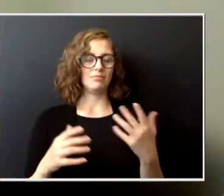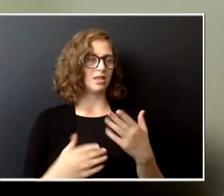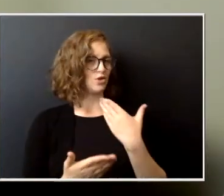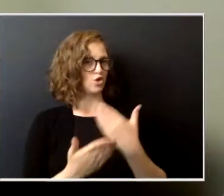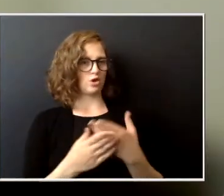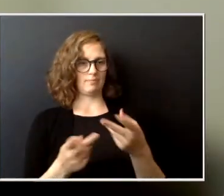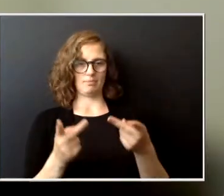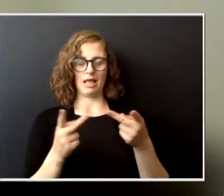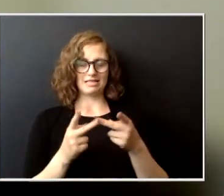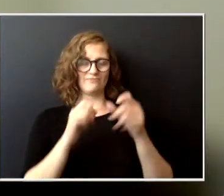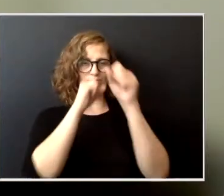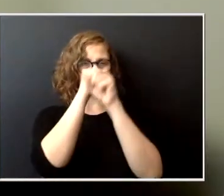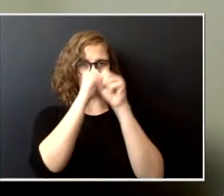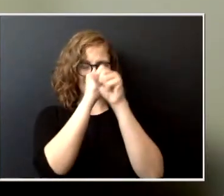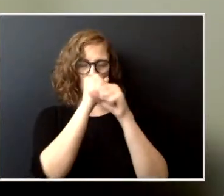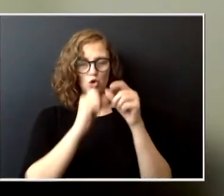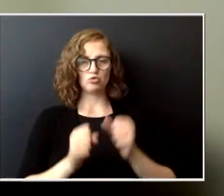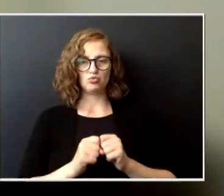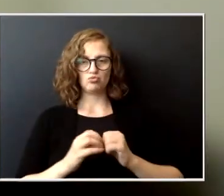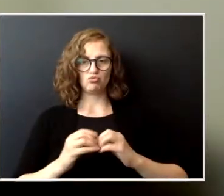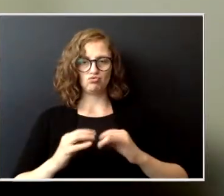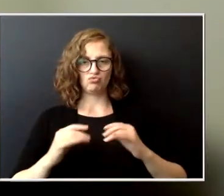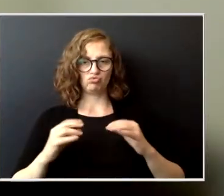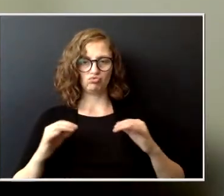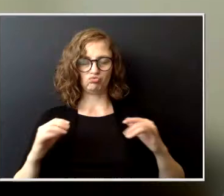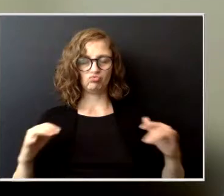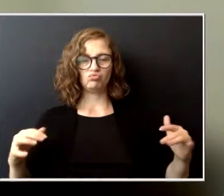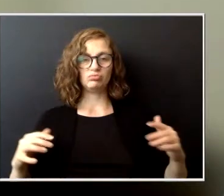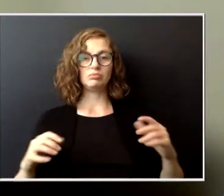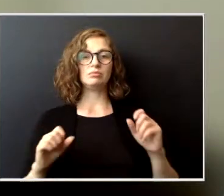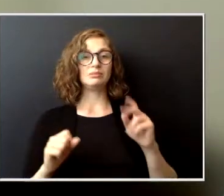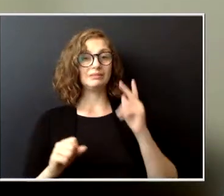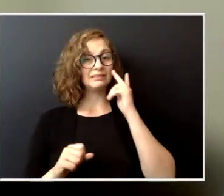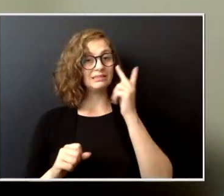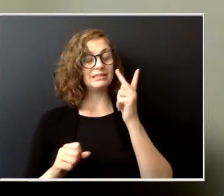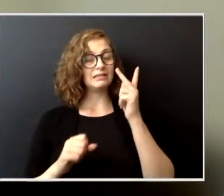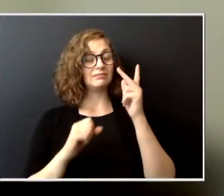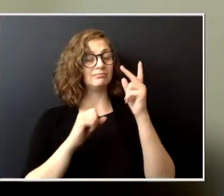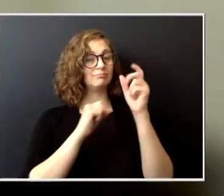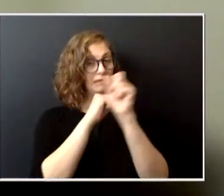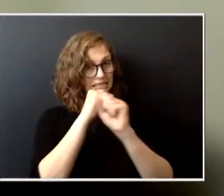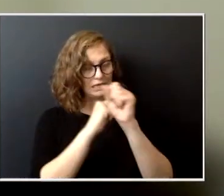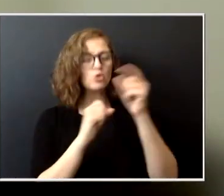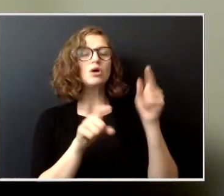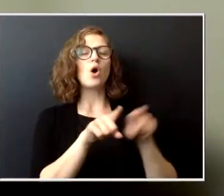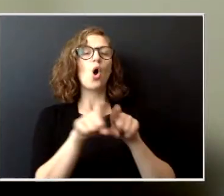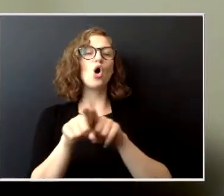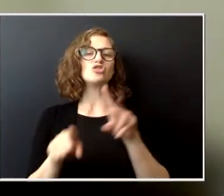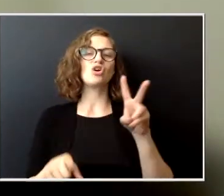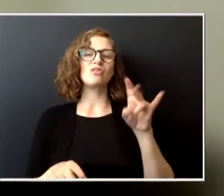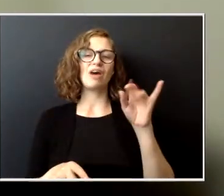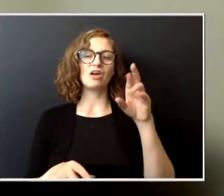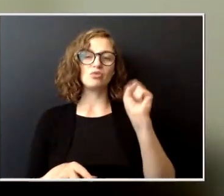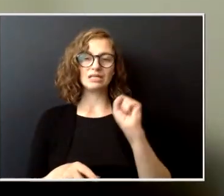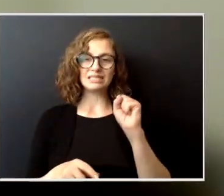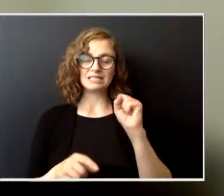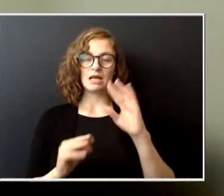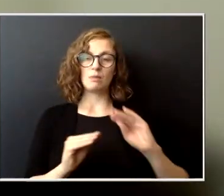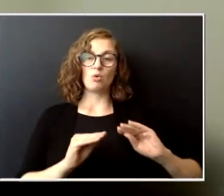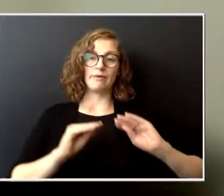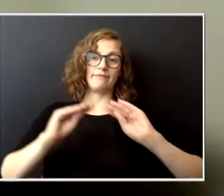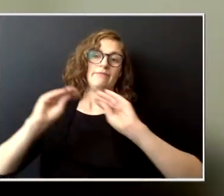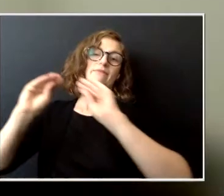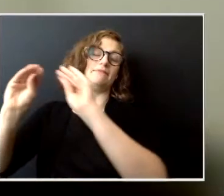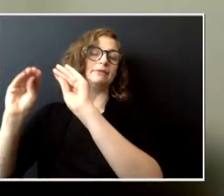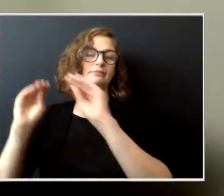see maybe these mosquitoes, but also the virus and the infection moving north. Again, we have seen